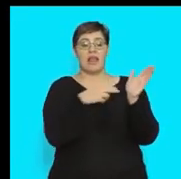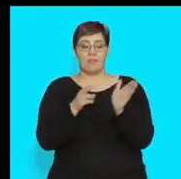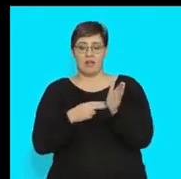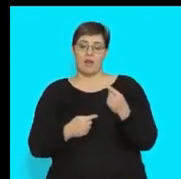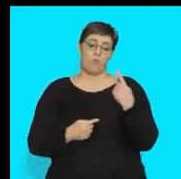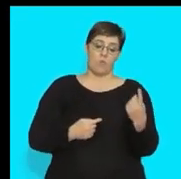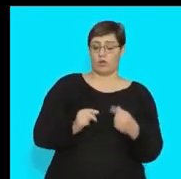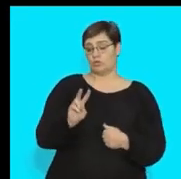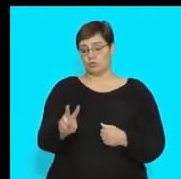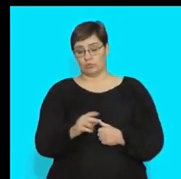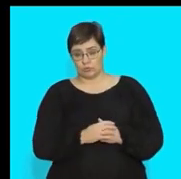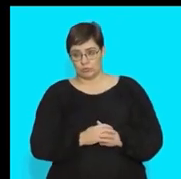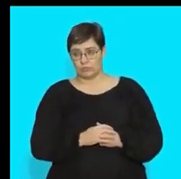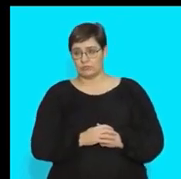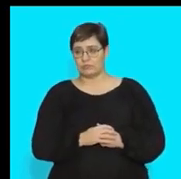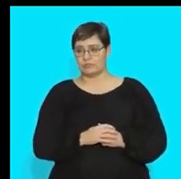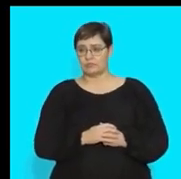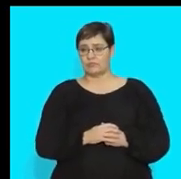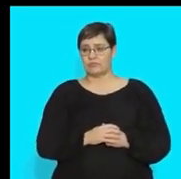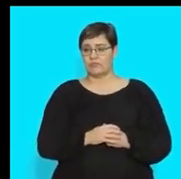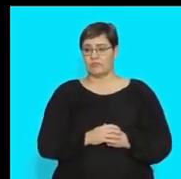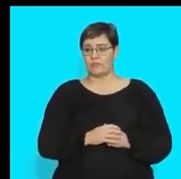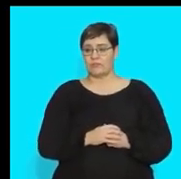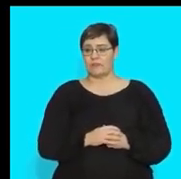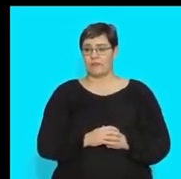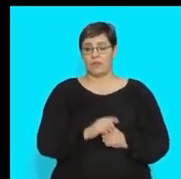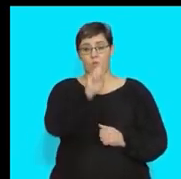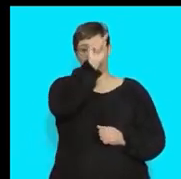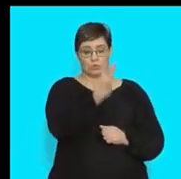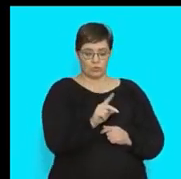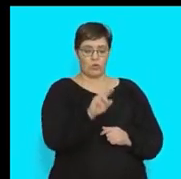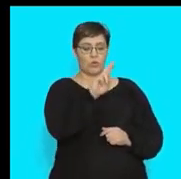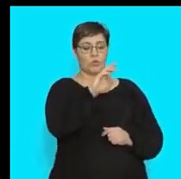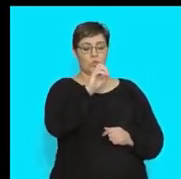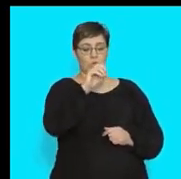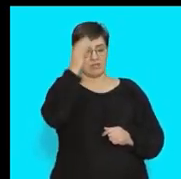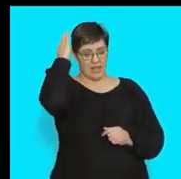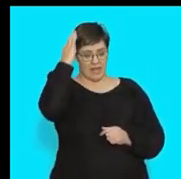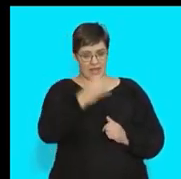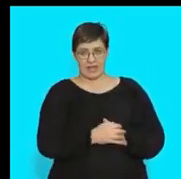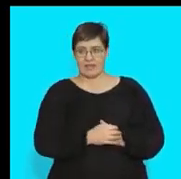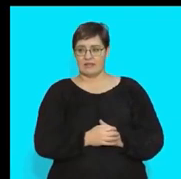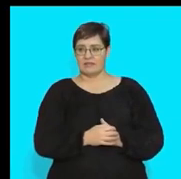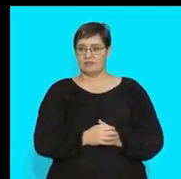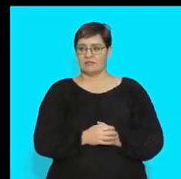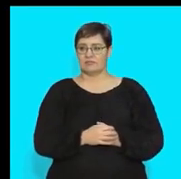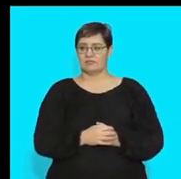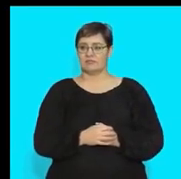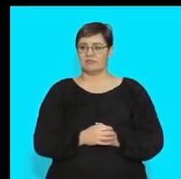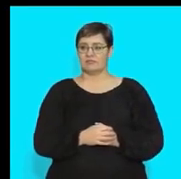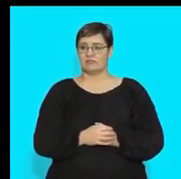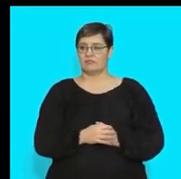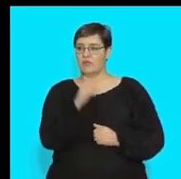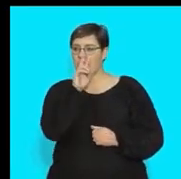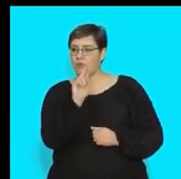provide labels for 1 and 2. Now 1, that's the root hair. That's what you're going to